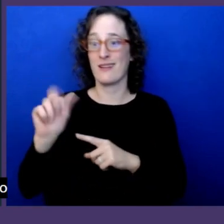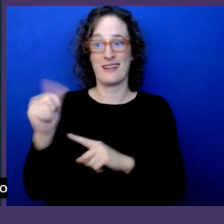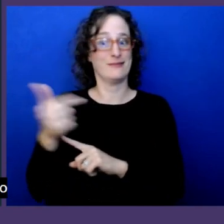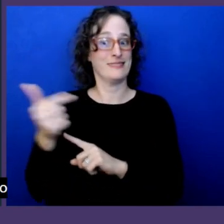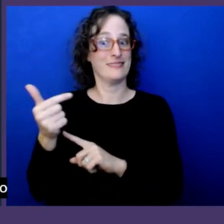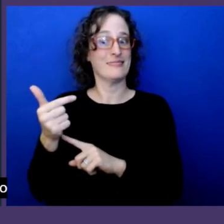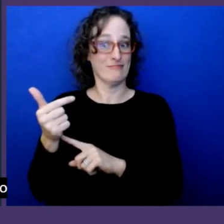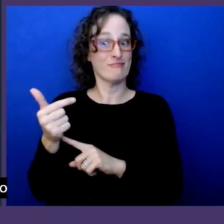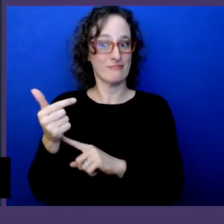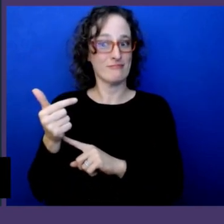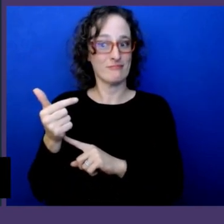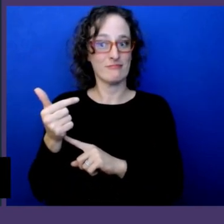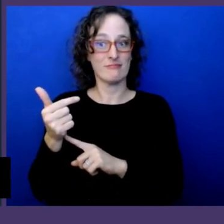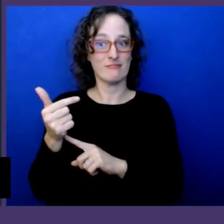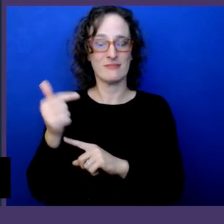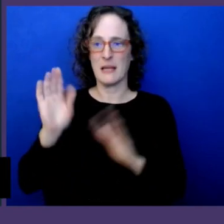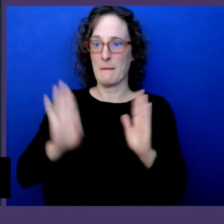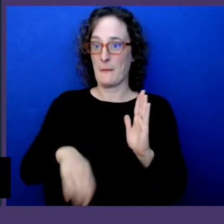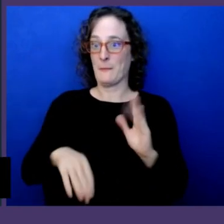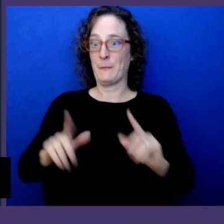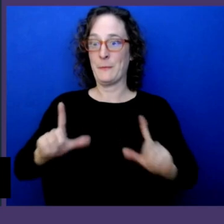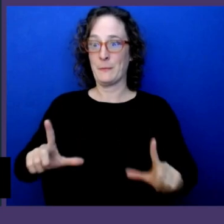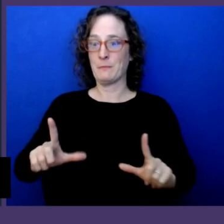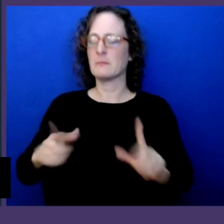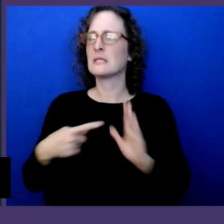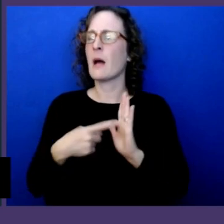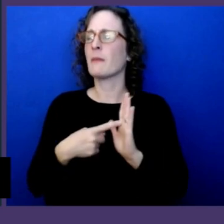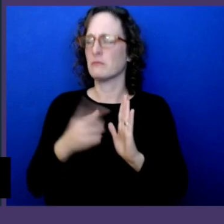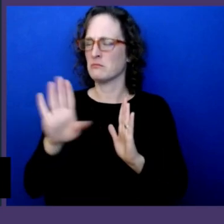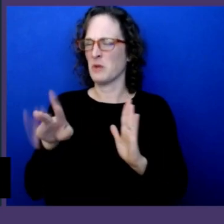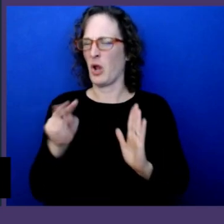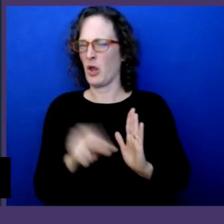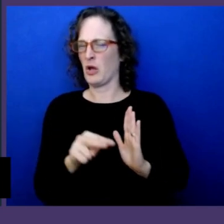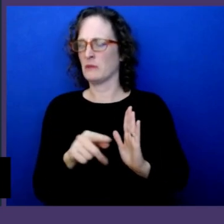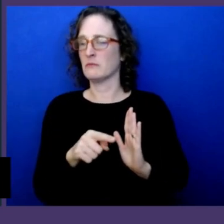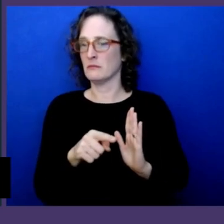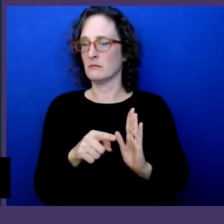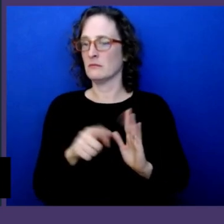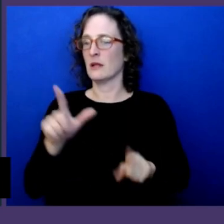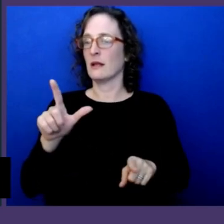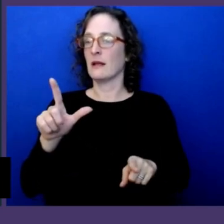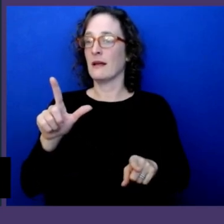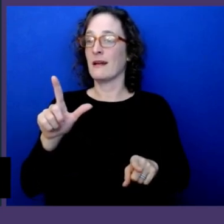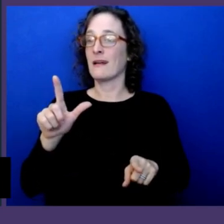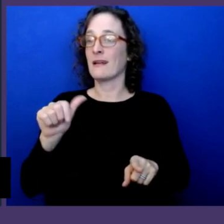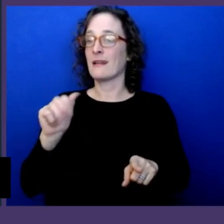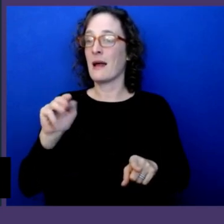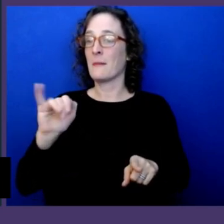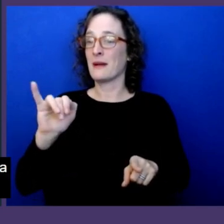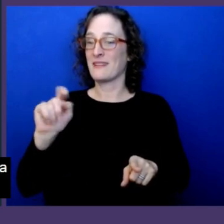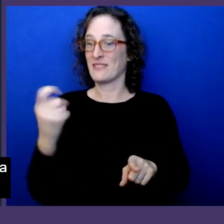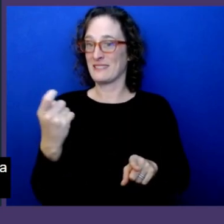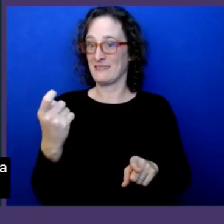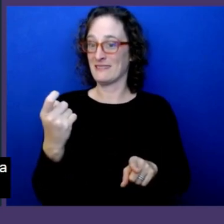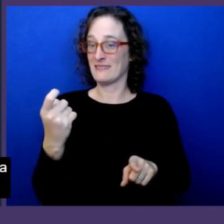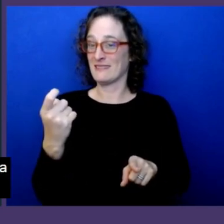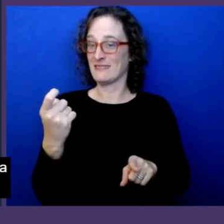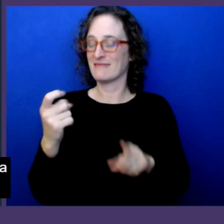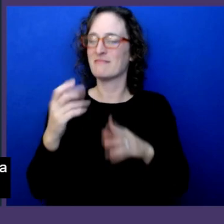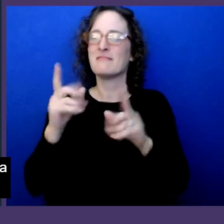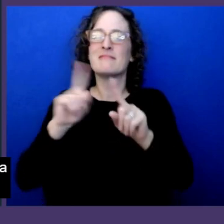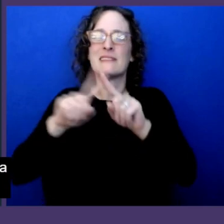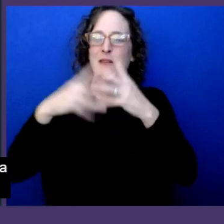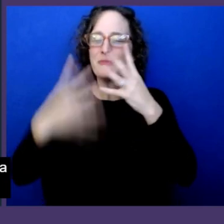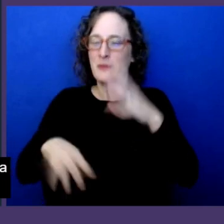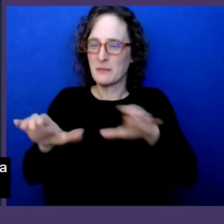Llama Index, which is one sort of data connector to lots of different types of data. And you can index all of that data, and you